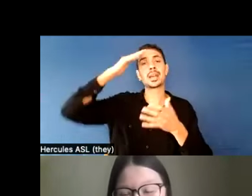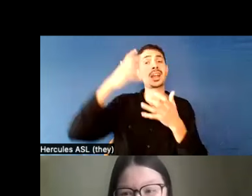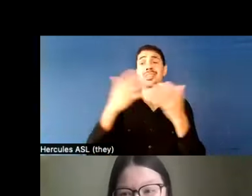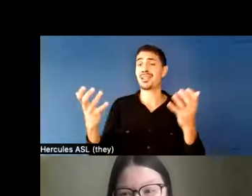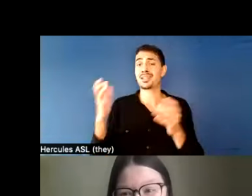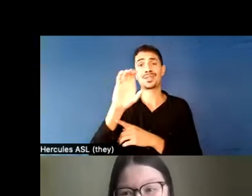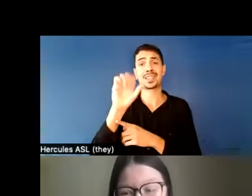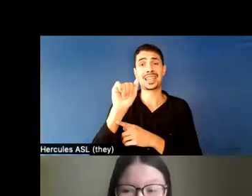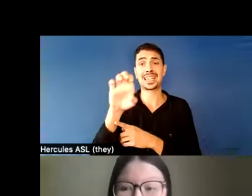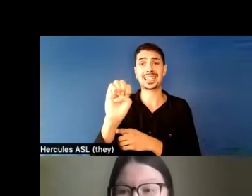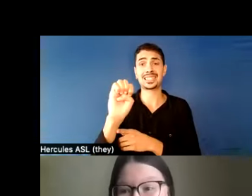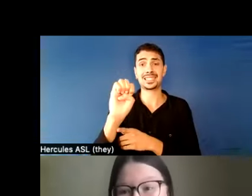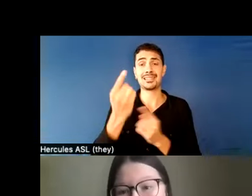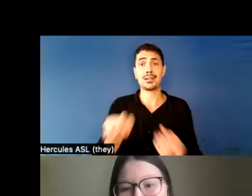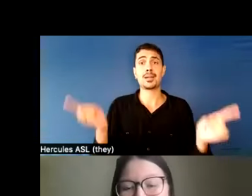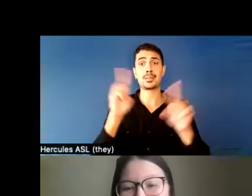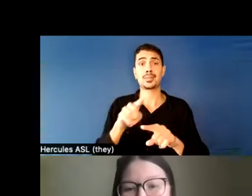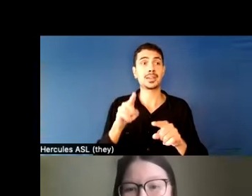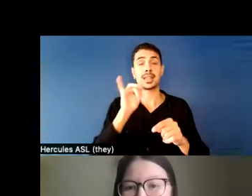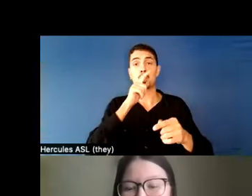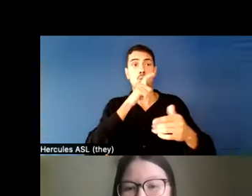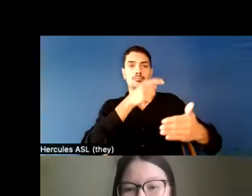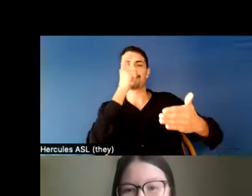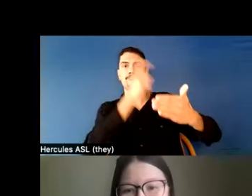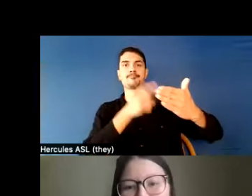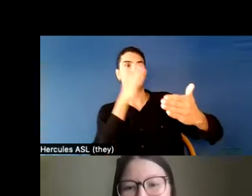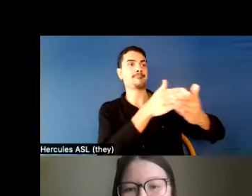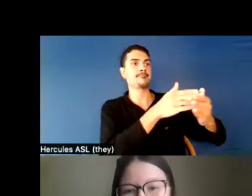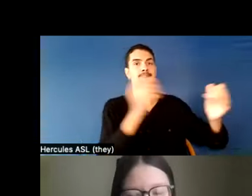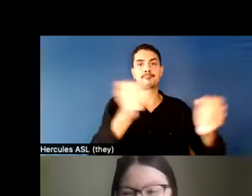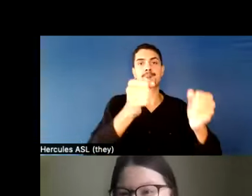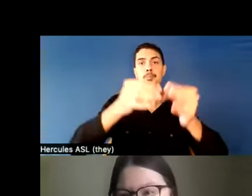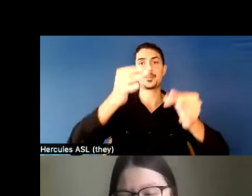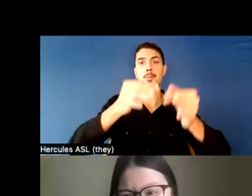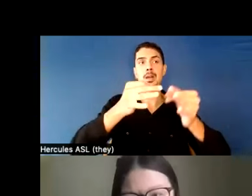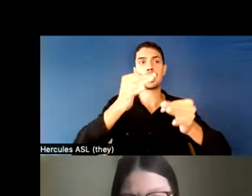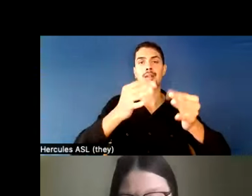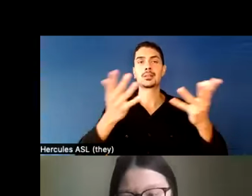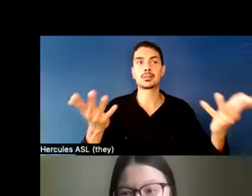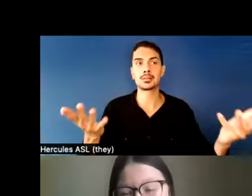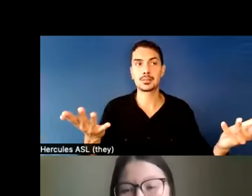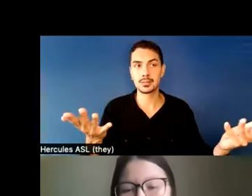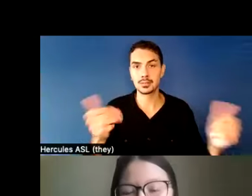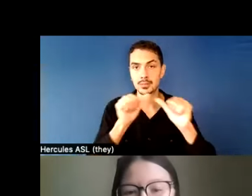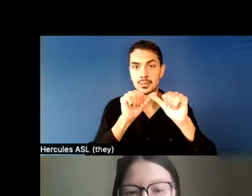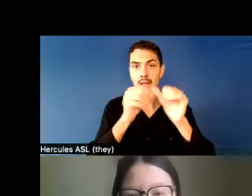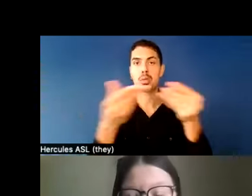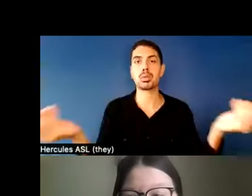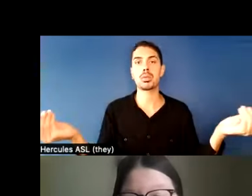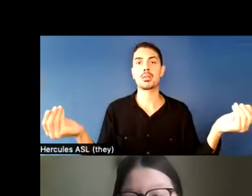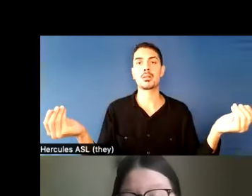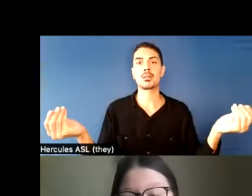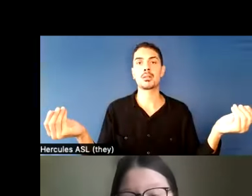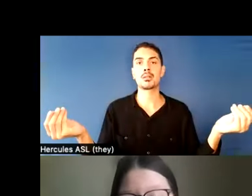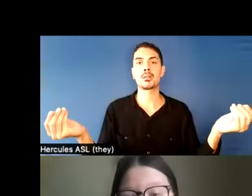a lot of times where people aren't prosecuted. And so the role of corrections and probation is kind of nebulous. But they